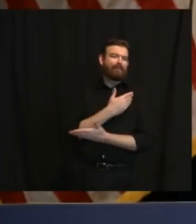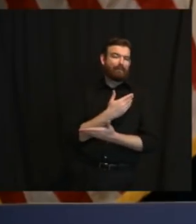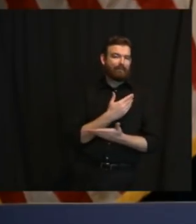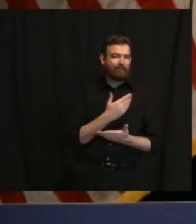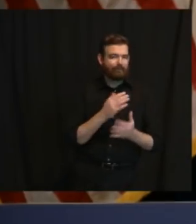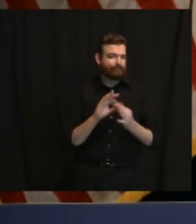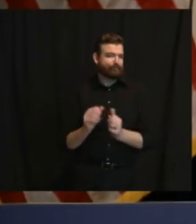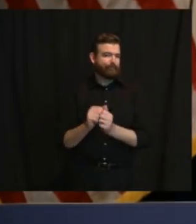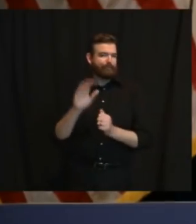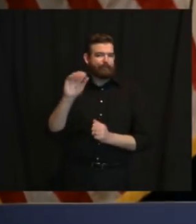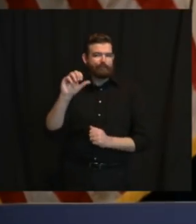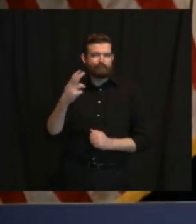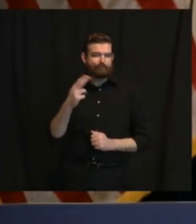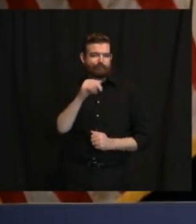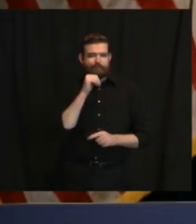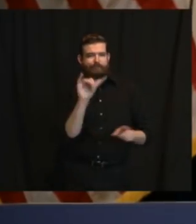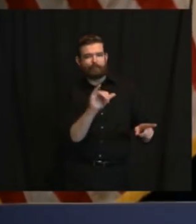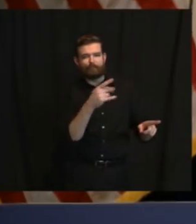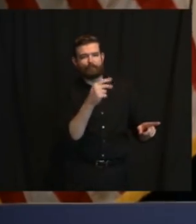to have